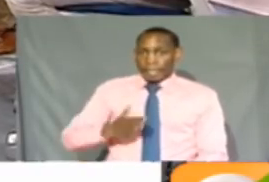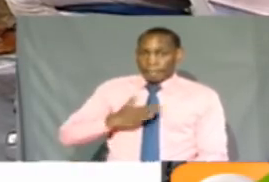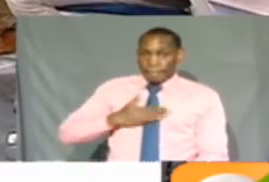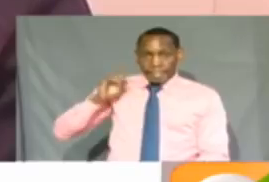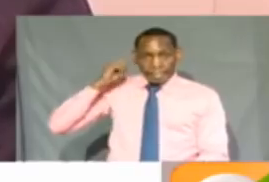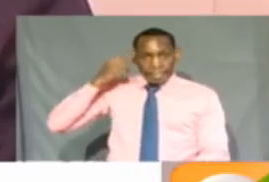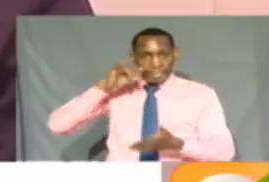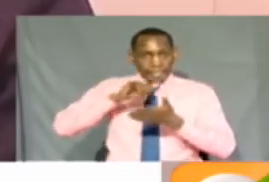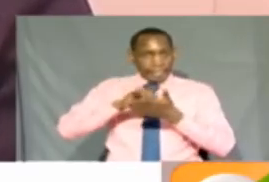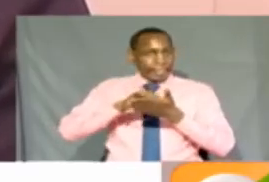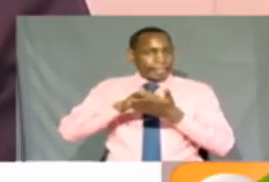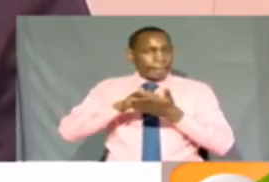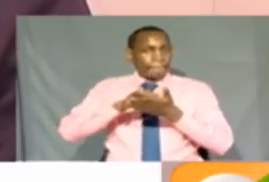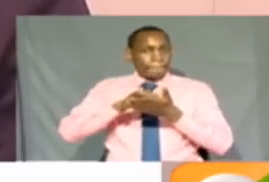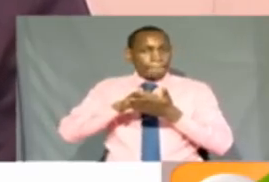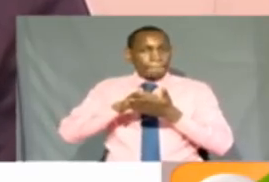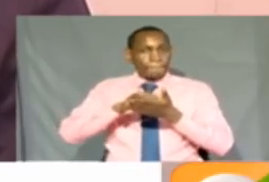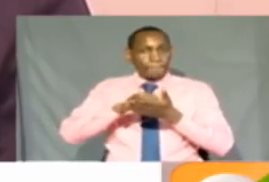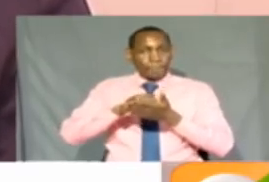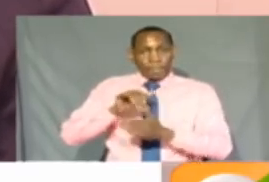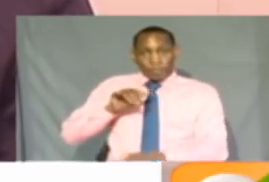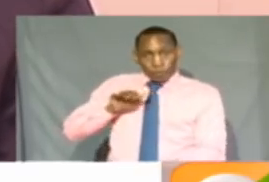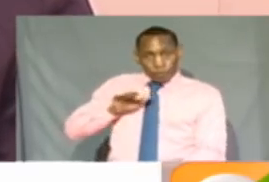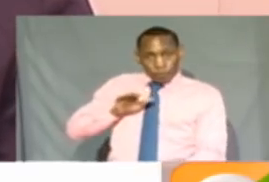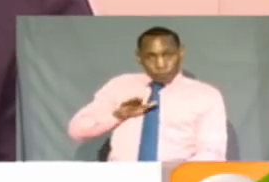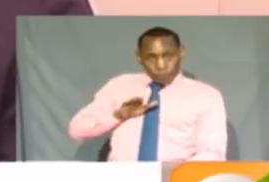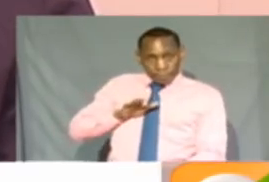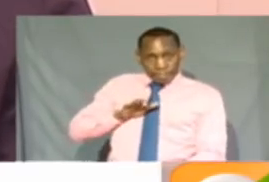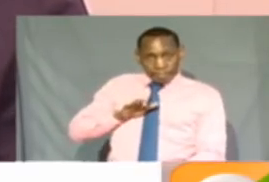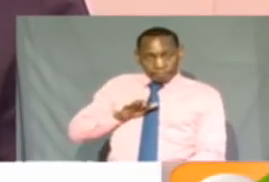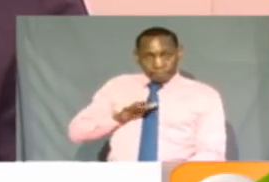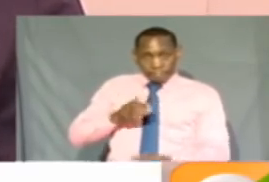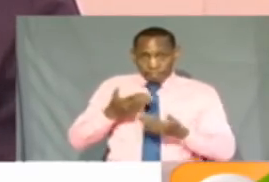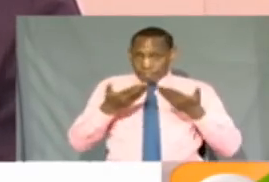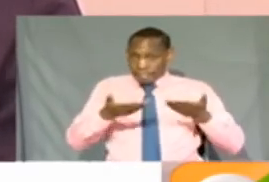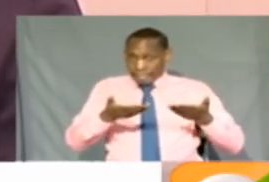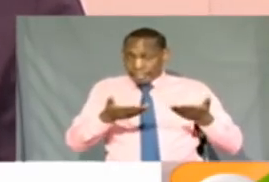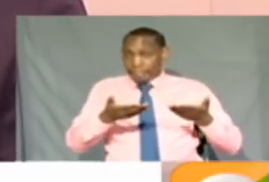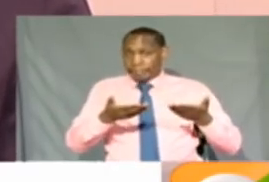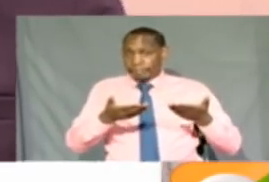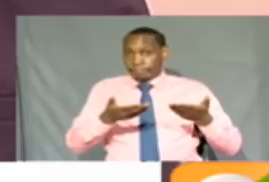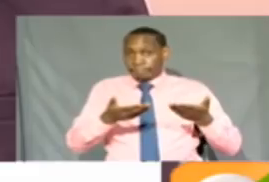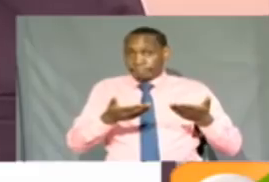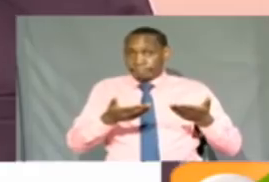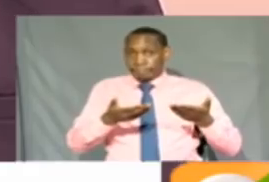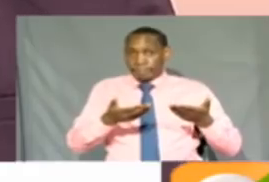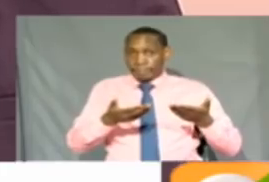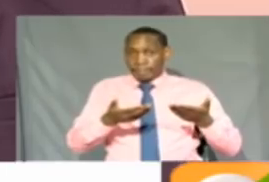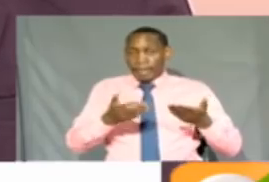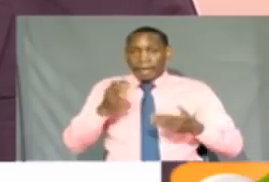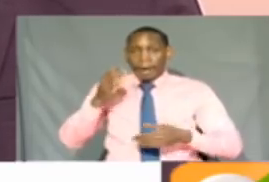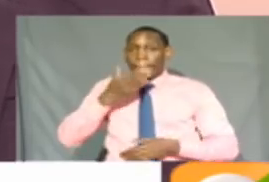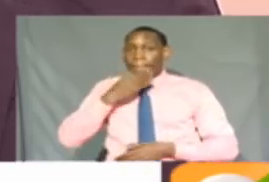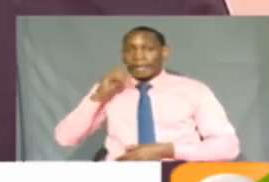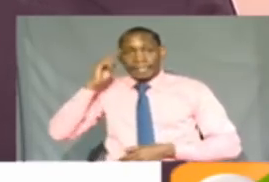that the way our ladies are growing these days, like, they make men think that